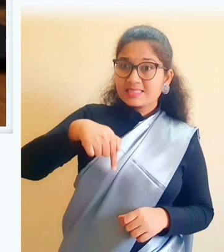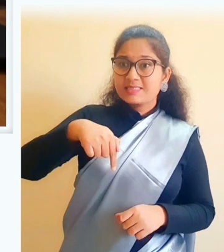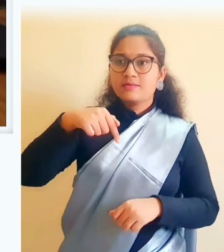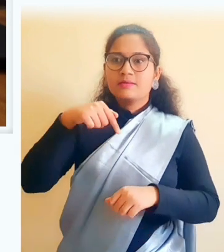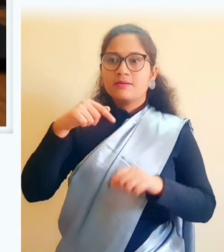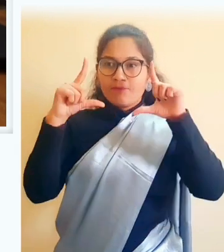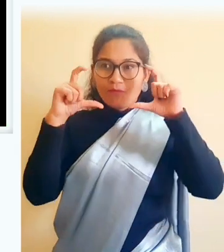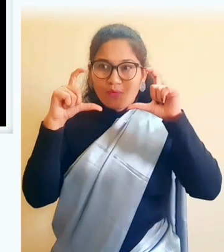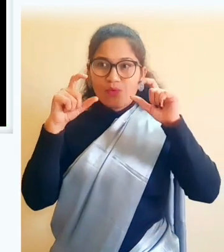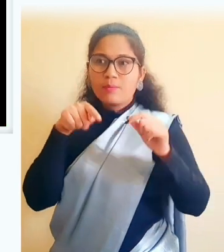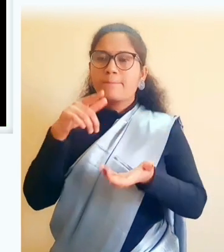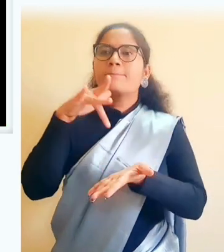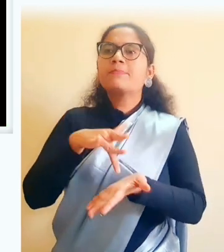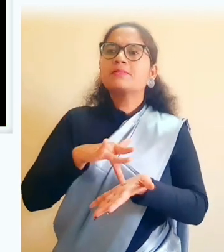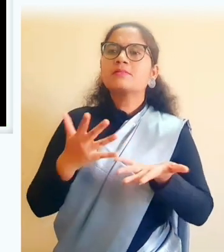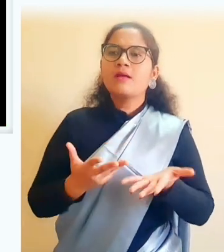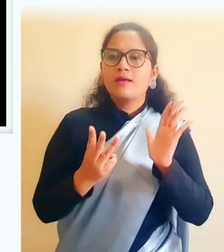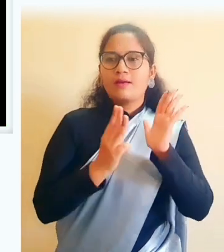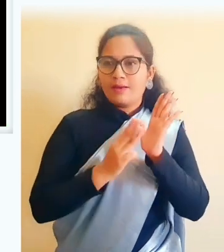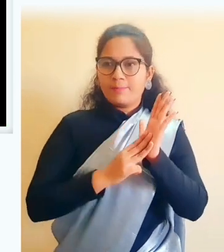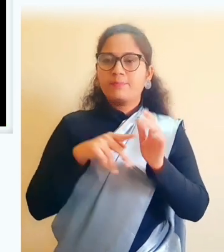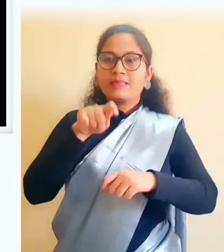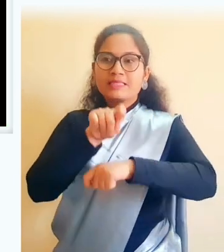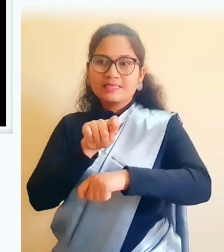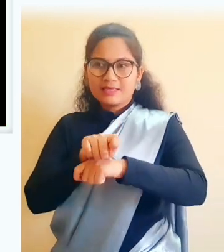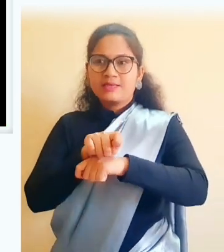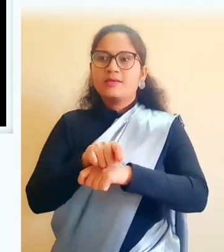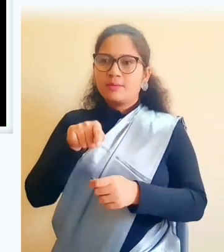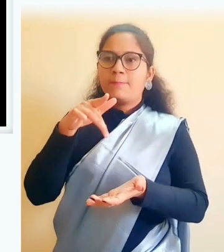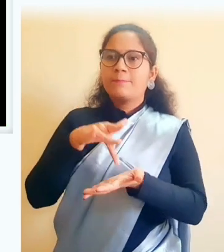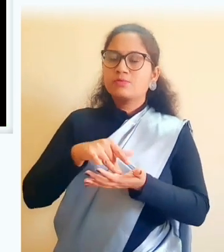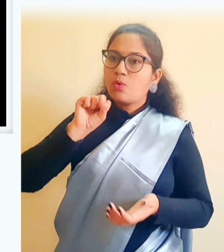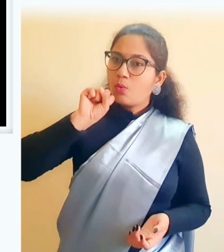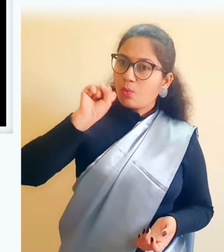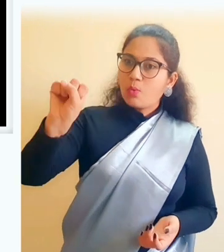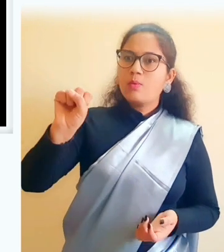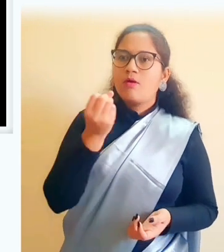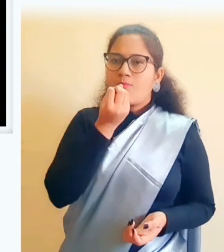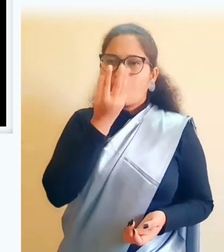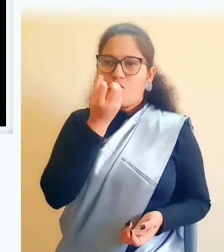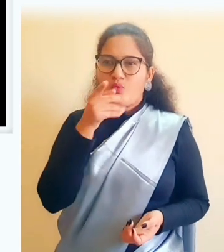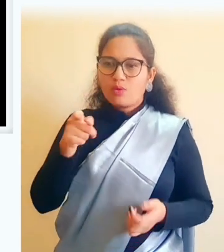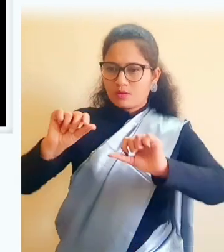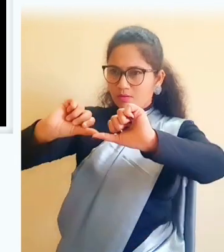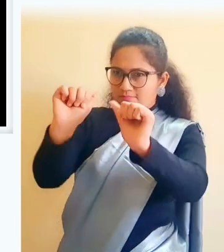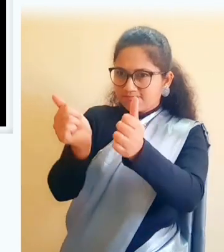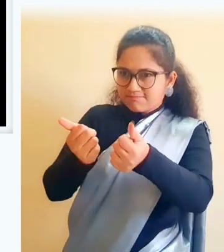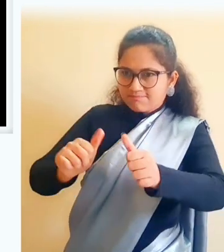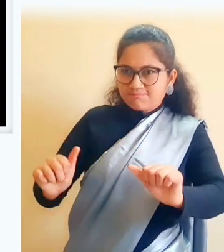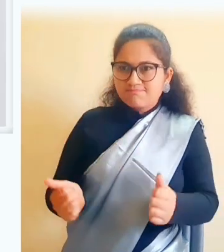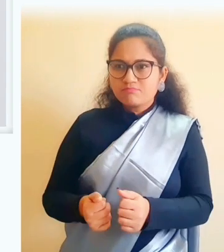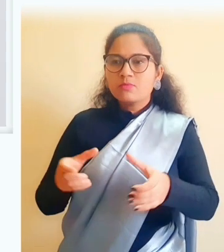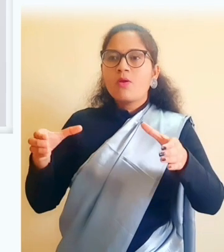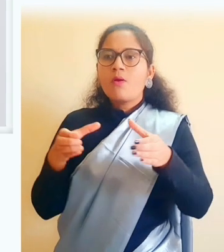Today we look at a photograph of the Menashki Temple in Madurai from Maps collection and a pair of flower pyramids from the Rijksmuseum